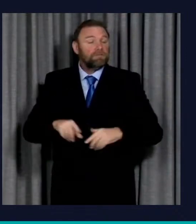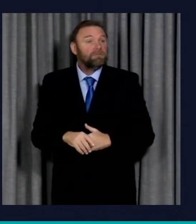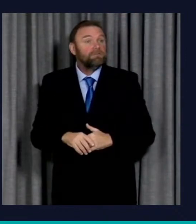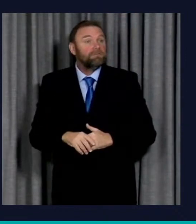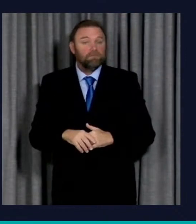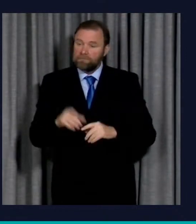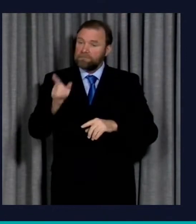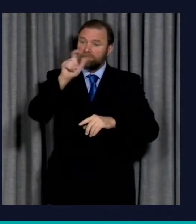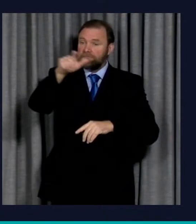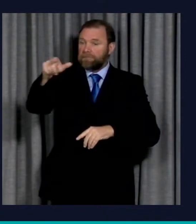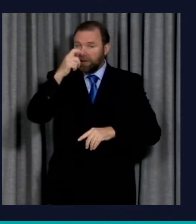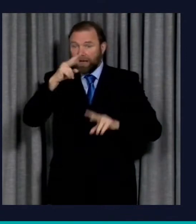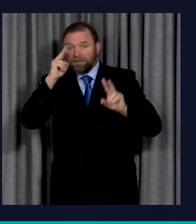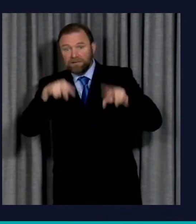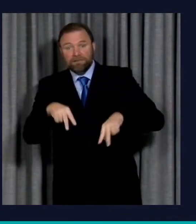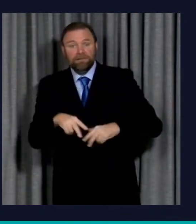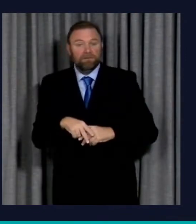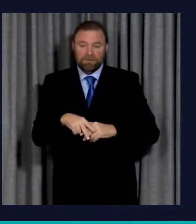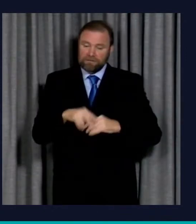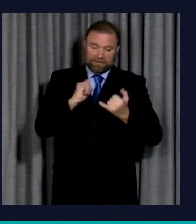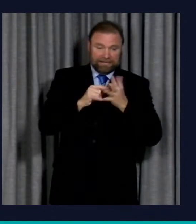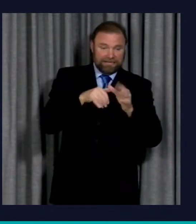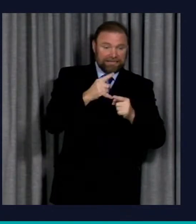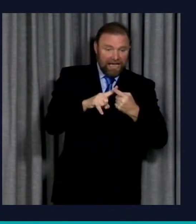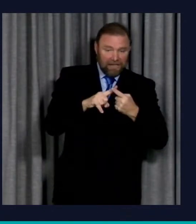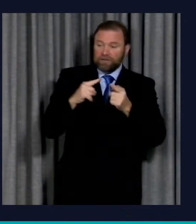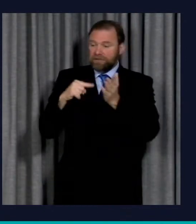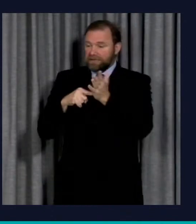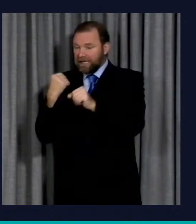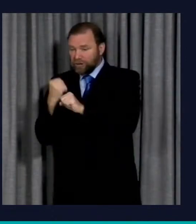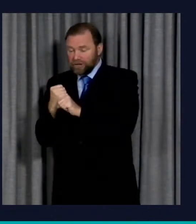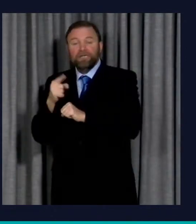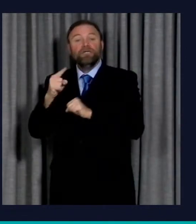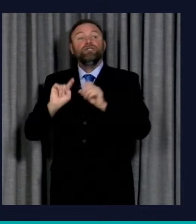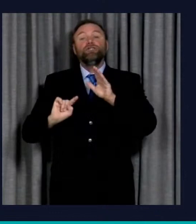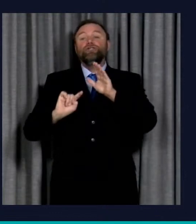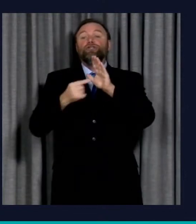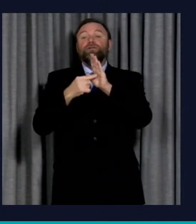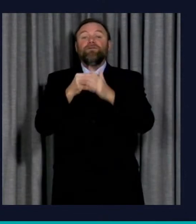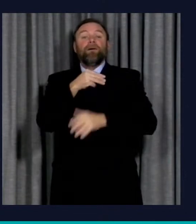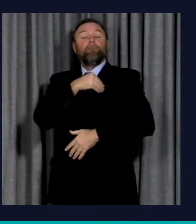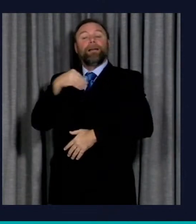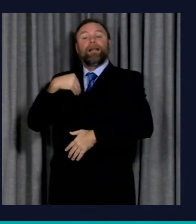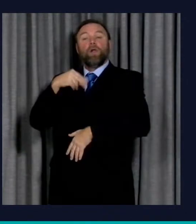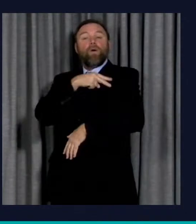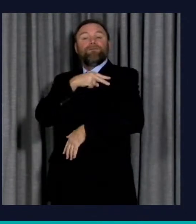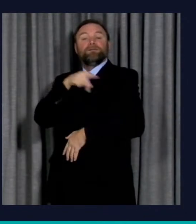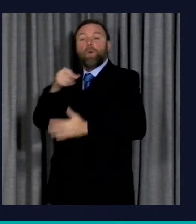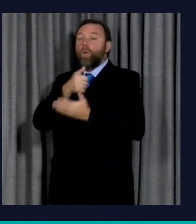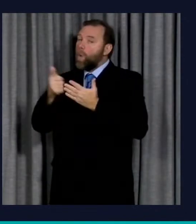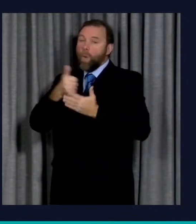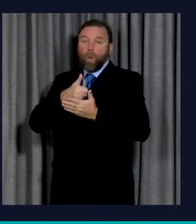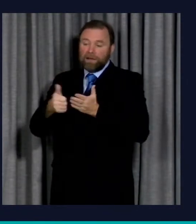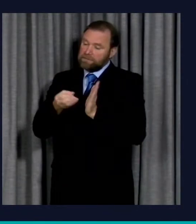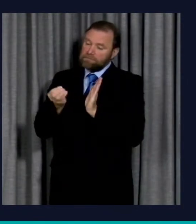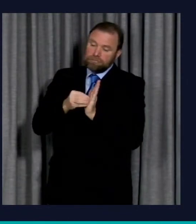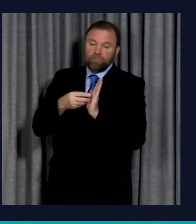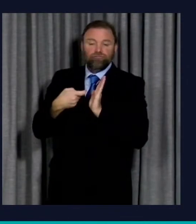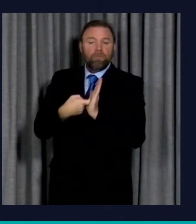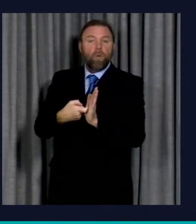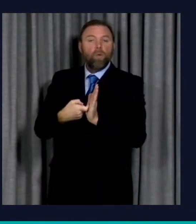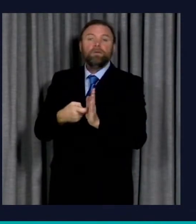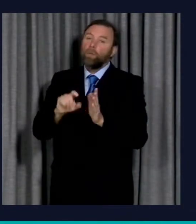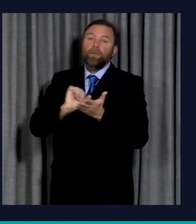The Chief Medical Officer always includes a report alongside it, and we always publish that report